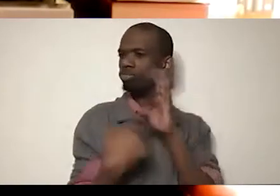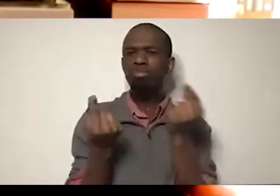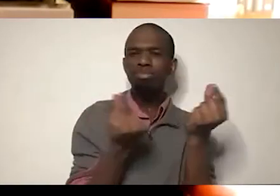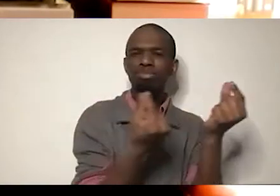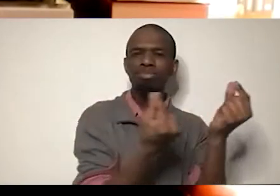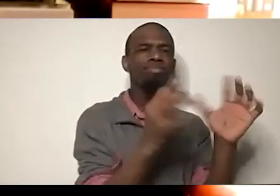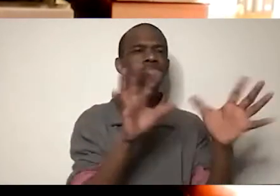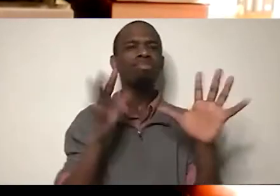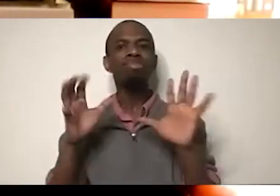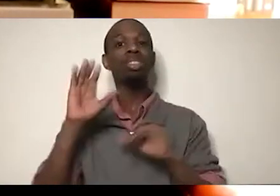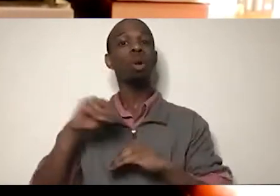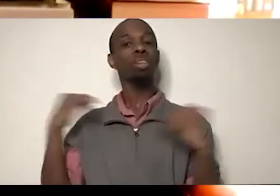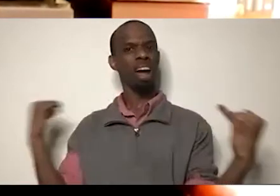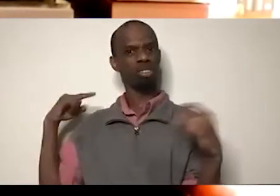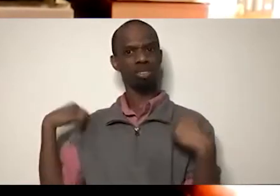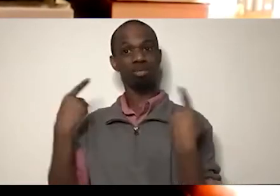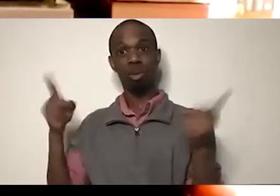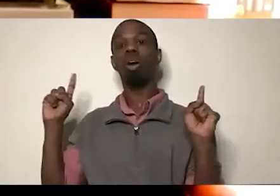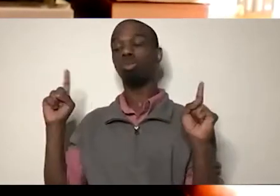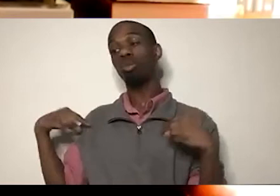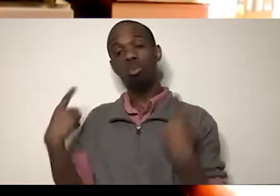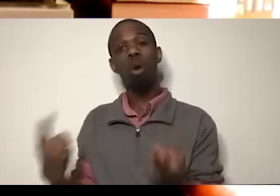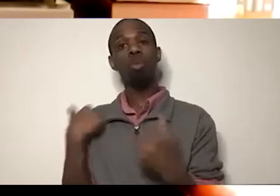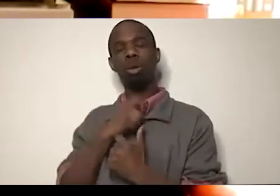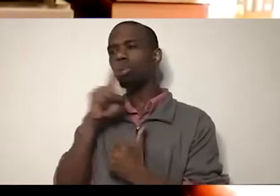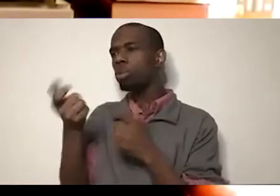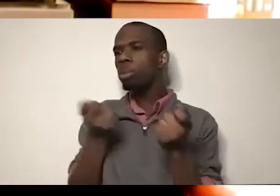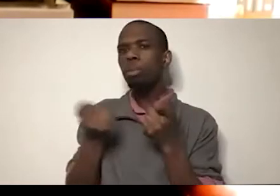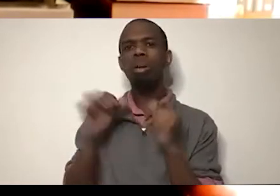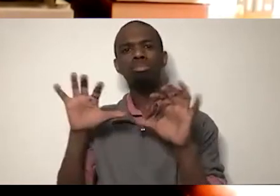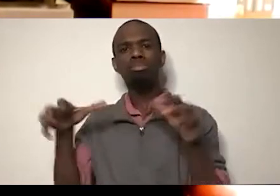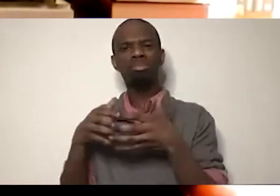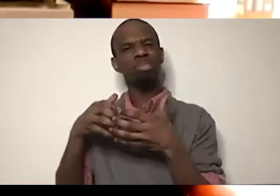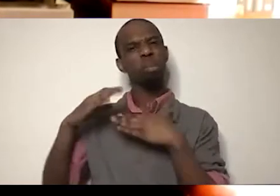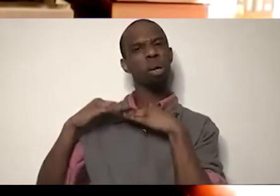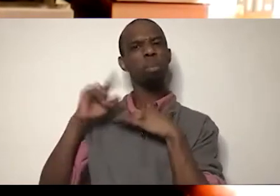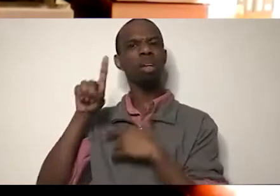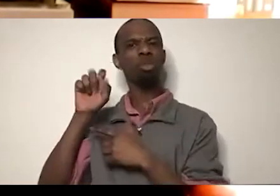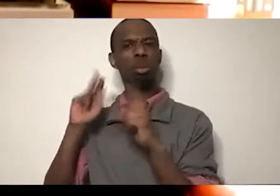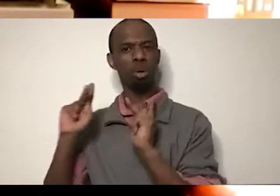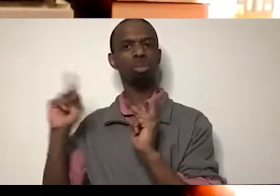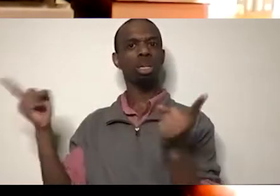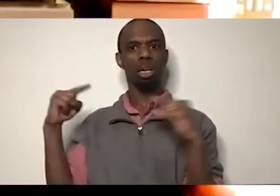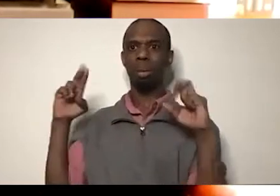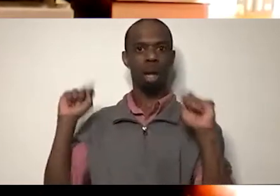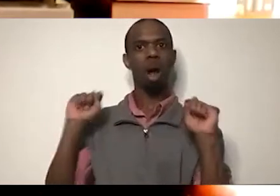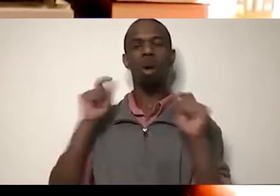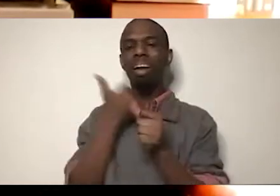until David Dinkins became borough president. Political moment is so critical to all of these